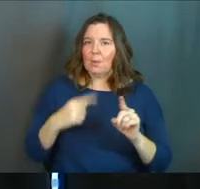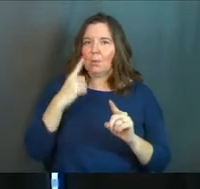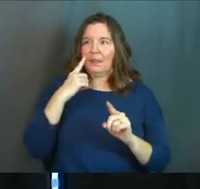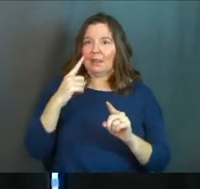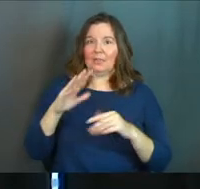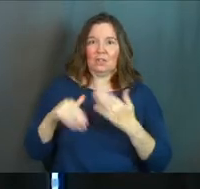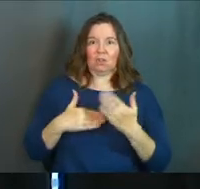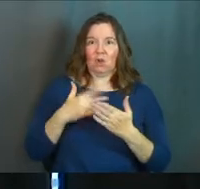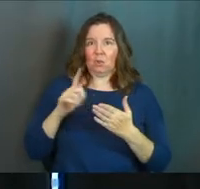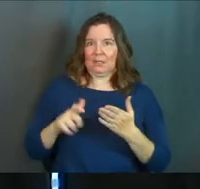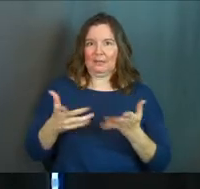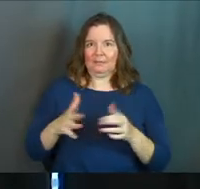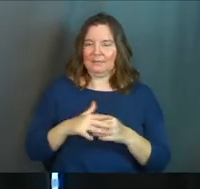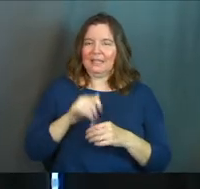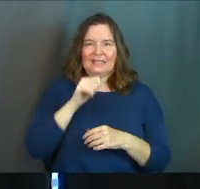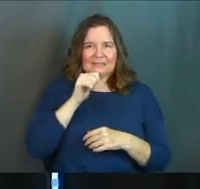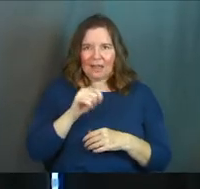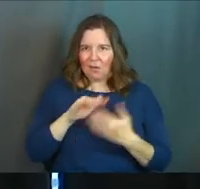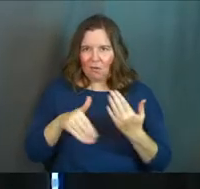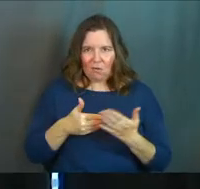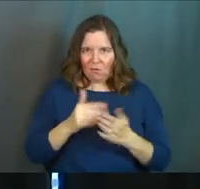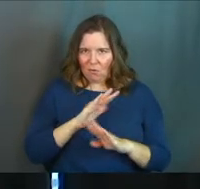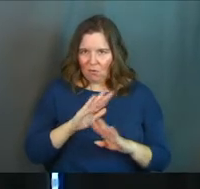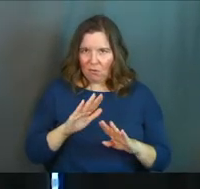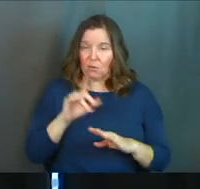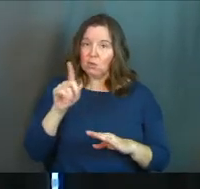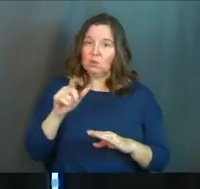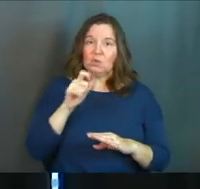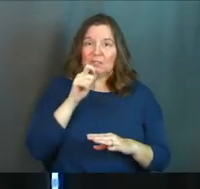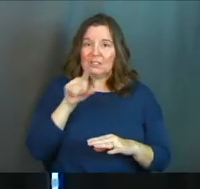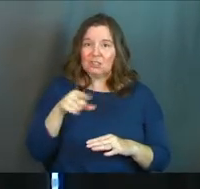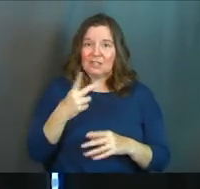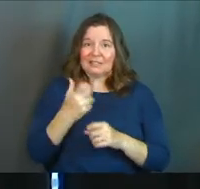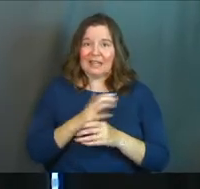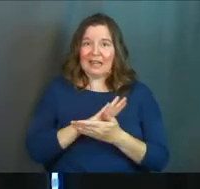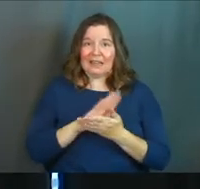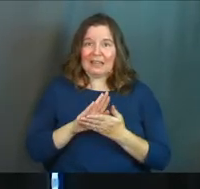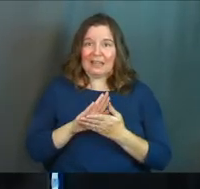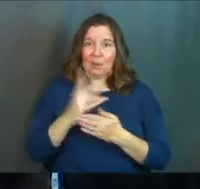But we think that that's all it is. And it's not all it is. You didn't just